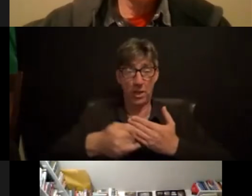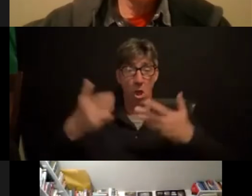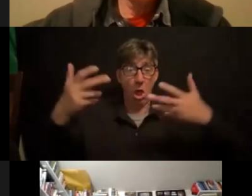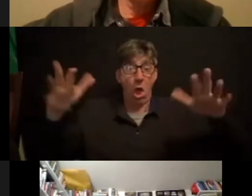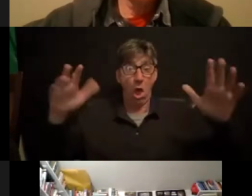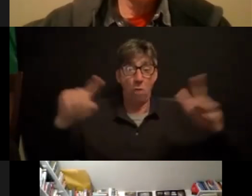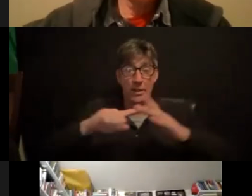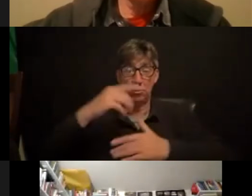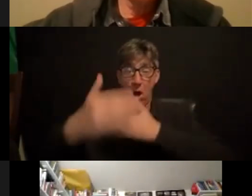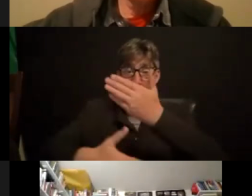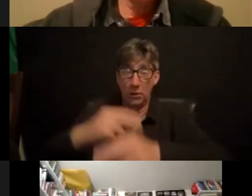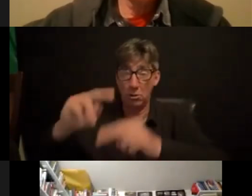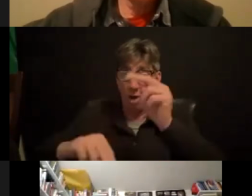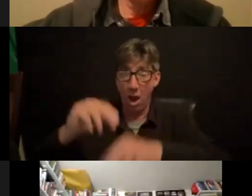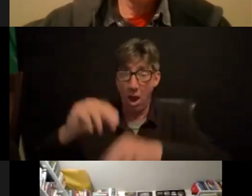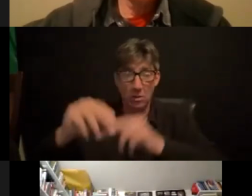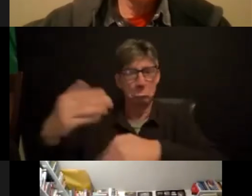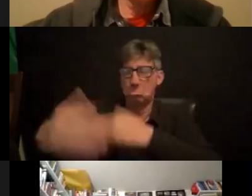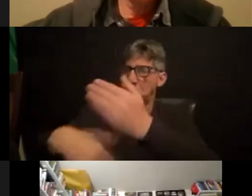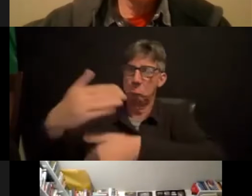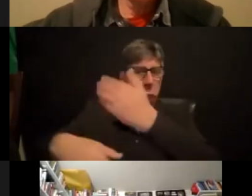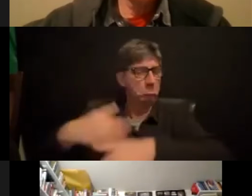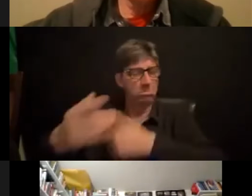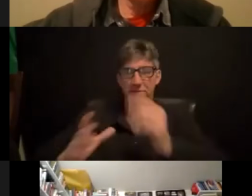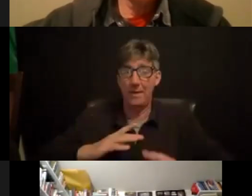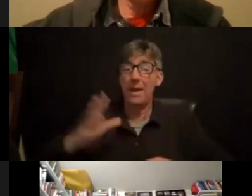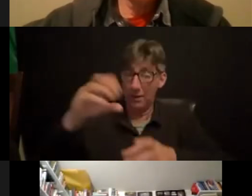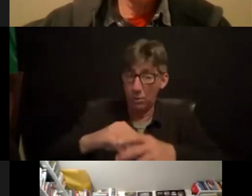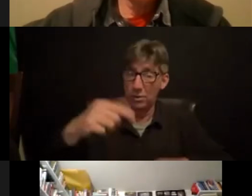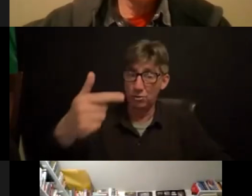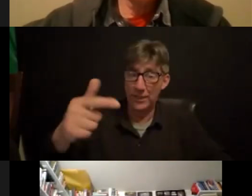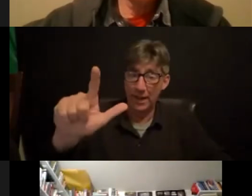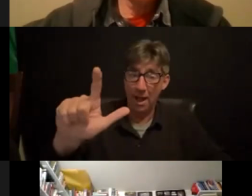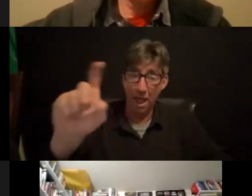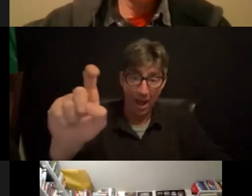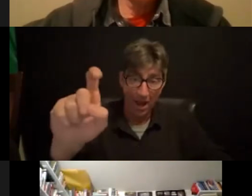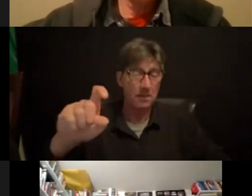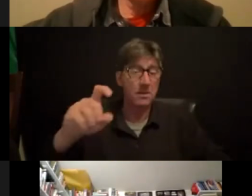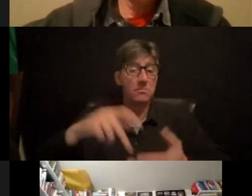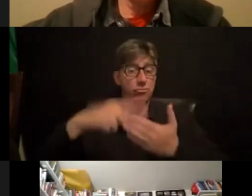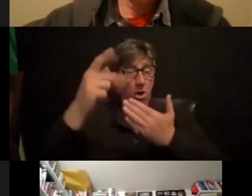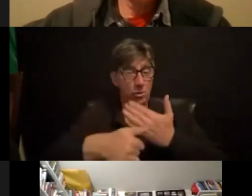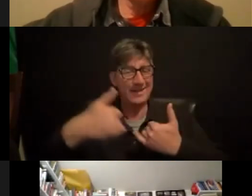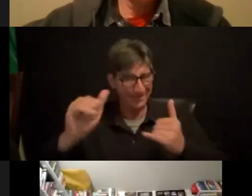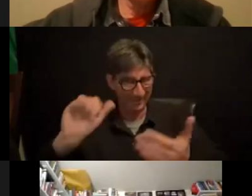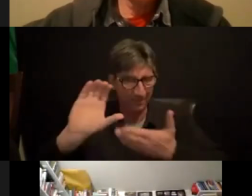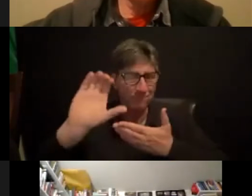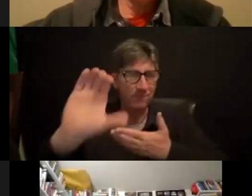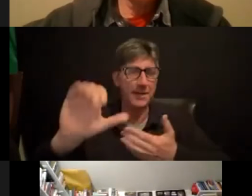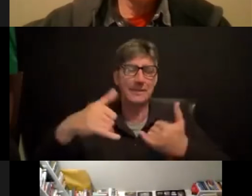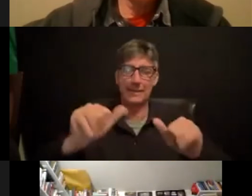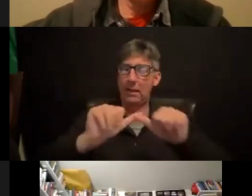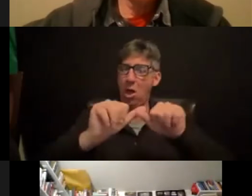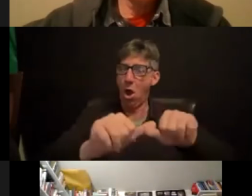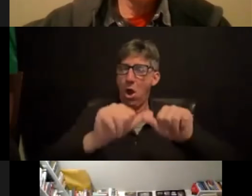were impacted, and that includes GLX. So the GLX project is still funded and still ongoing. And I cannot speak to